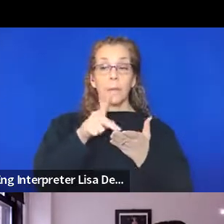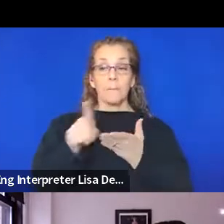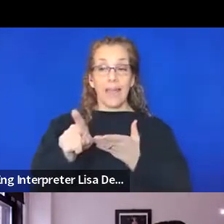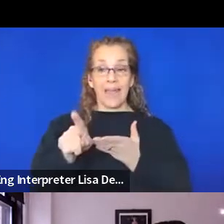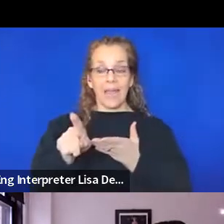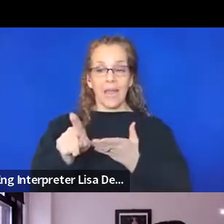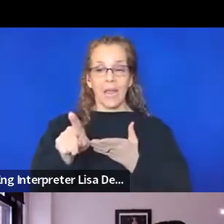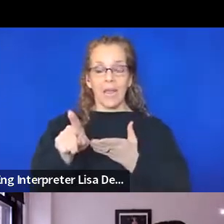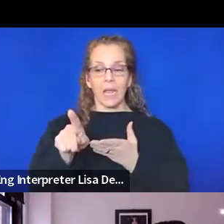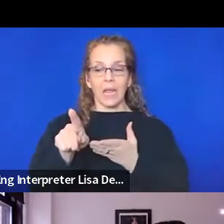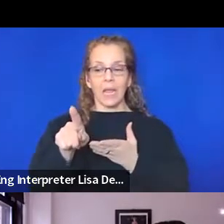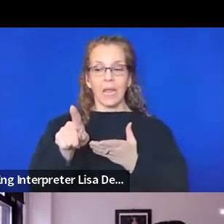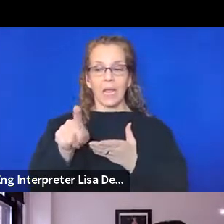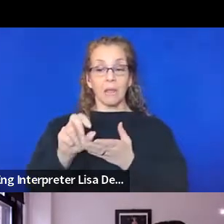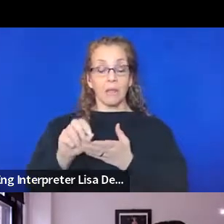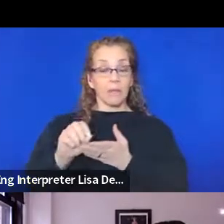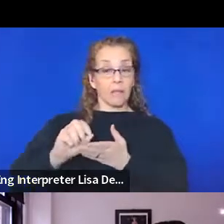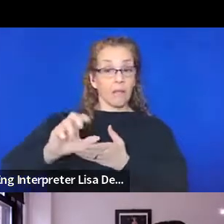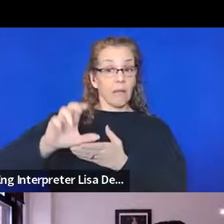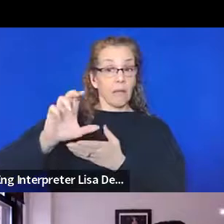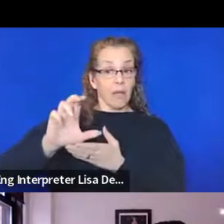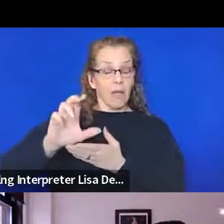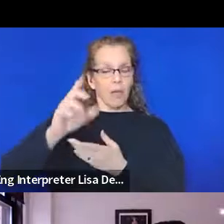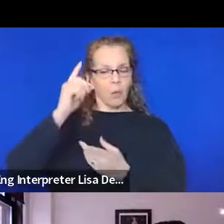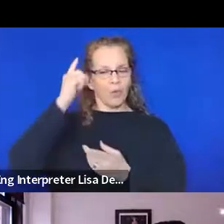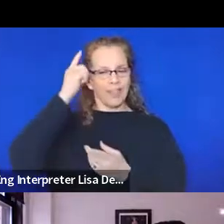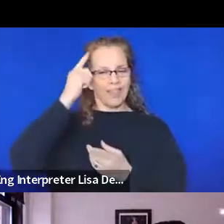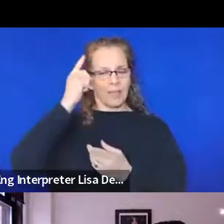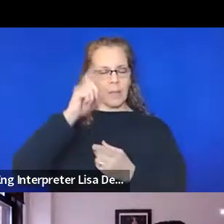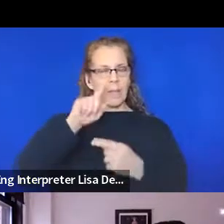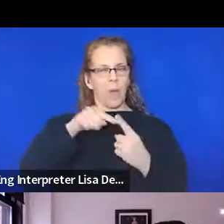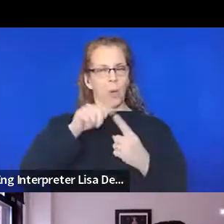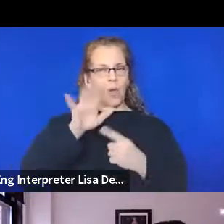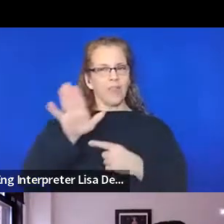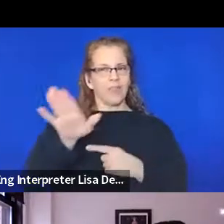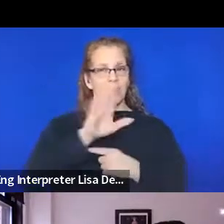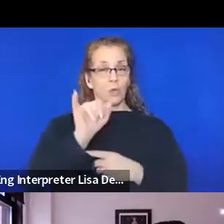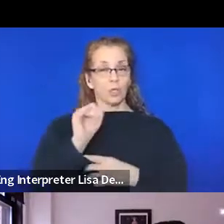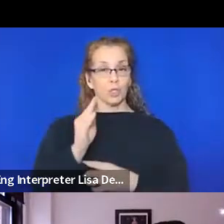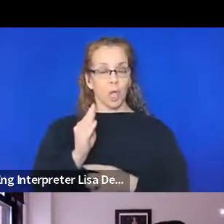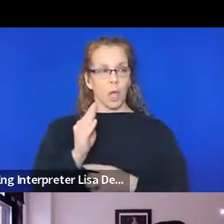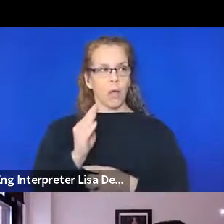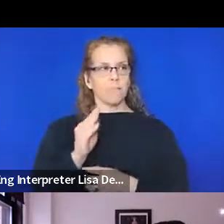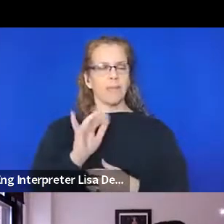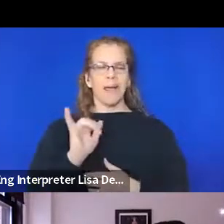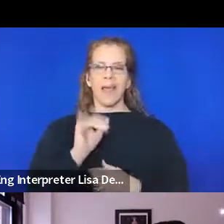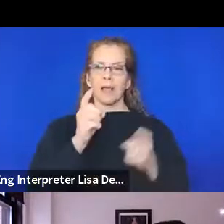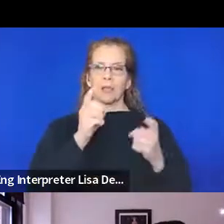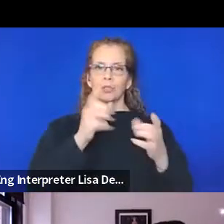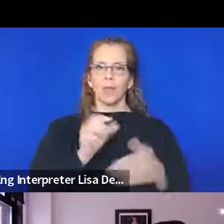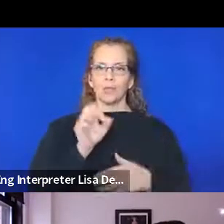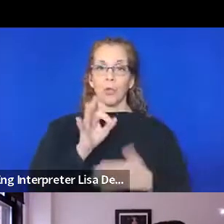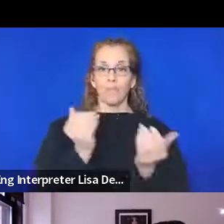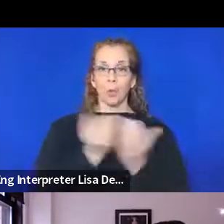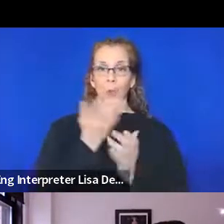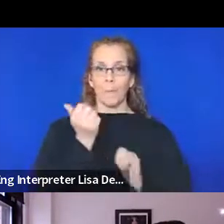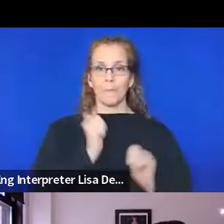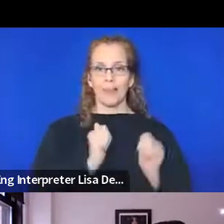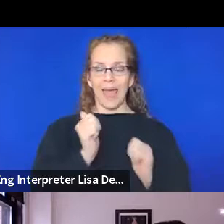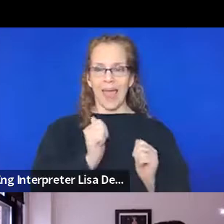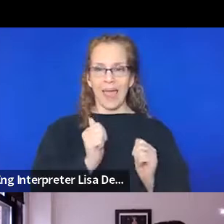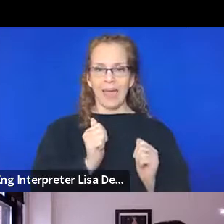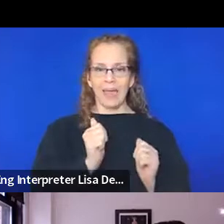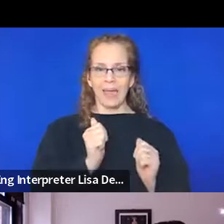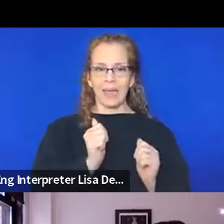should consider if some people's jobs, like the directors of new plays, actually involves a much